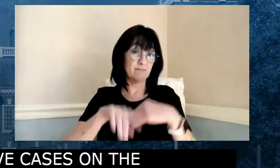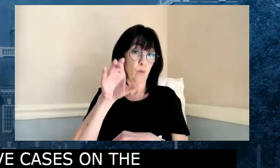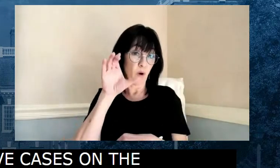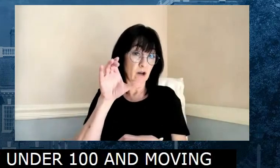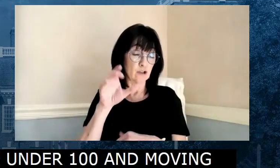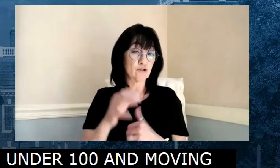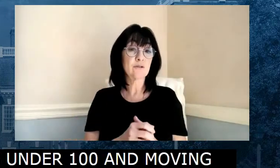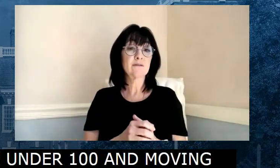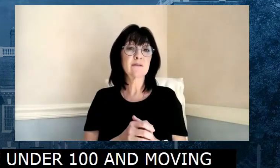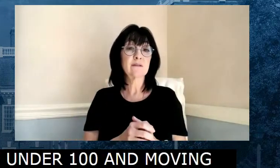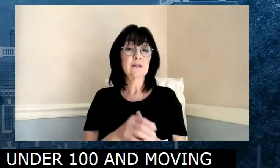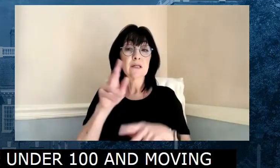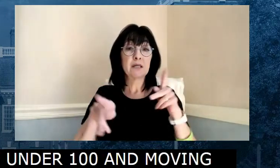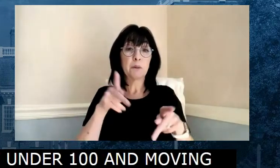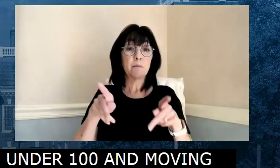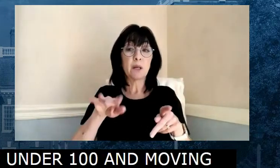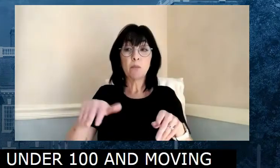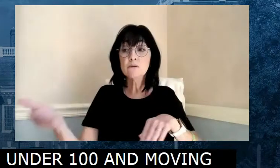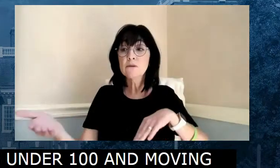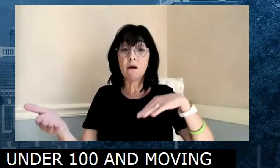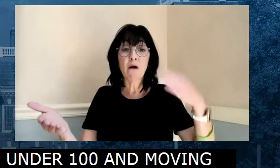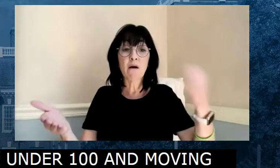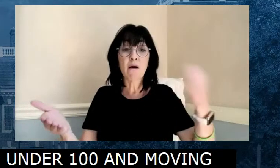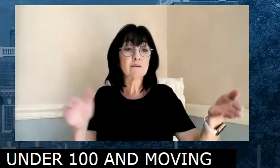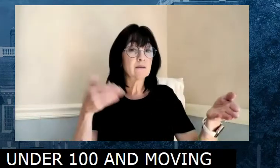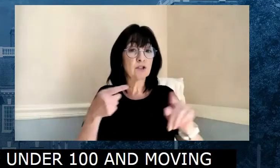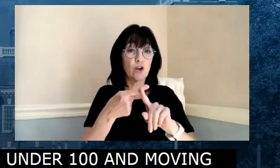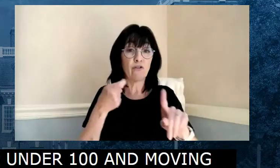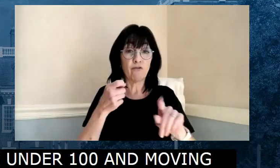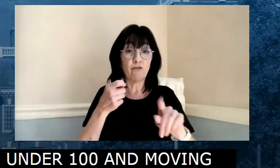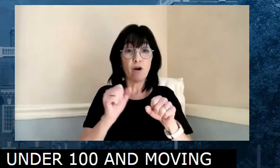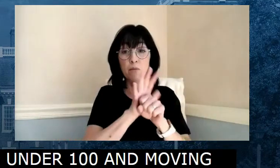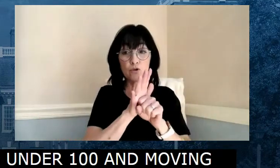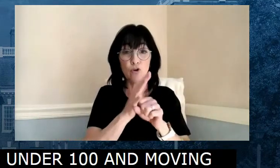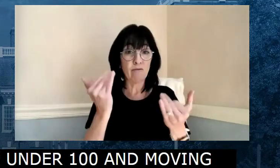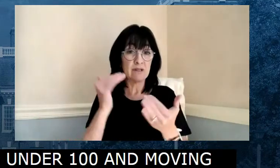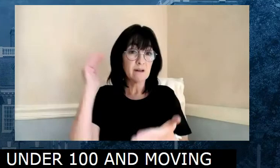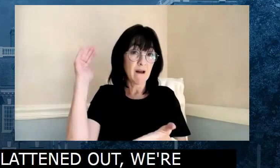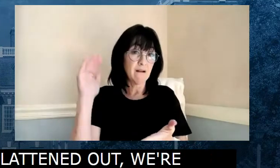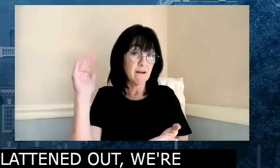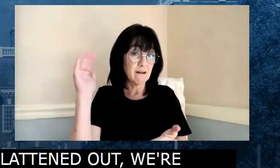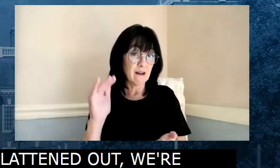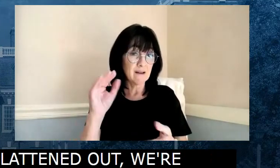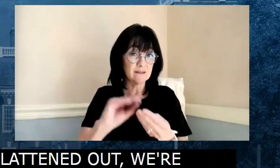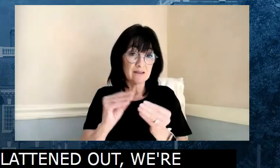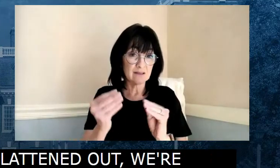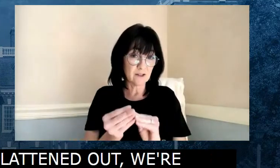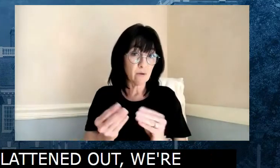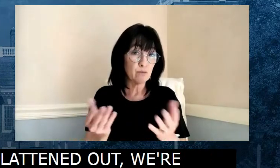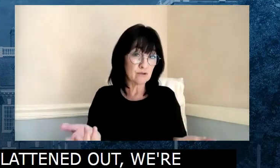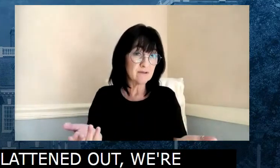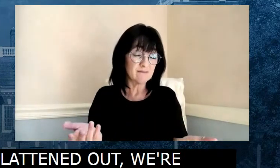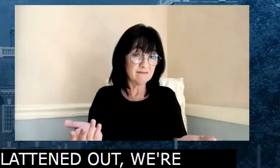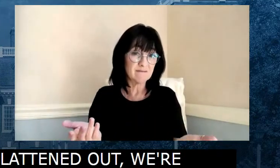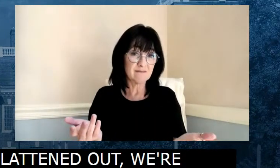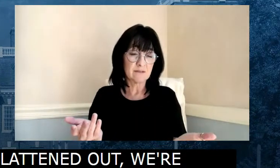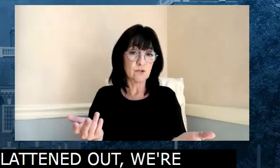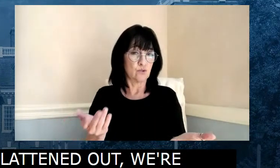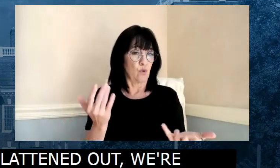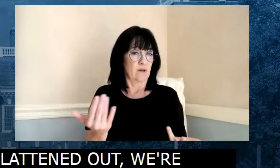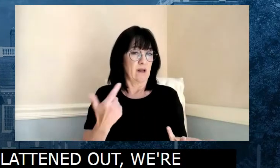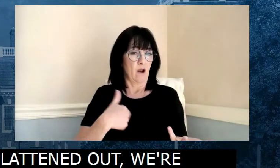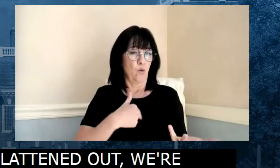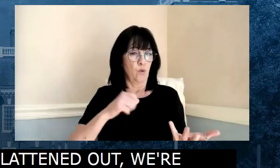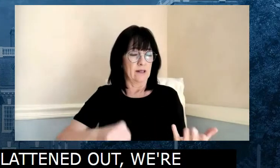really flattened out. We're protected significantly with the 65 and older population, with 90%